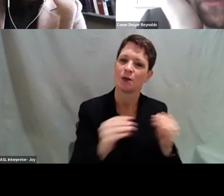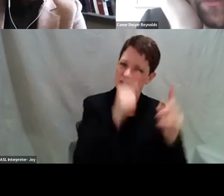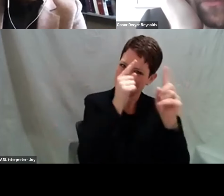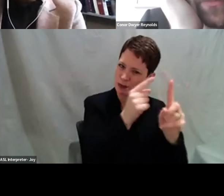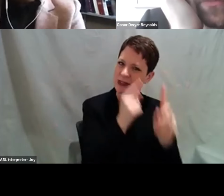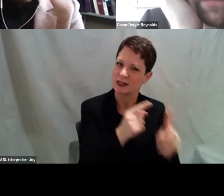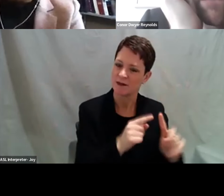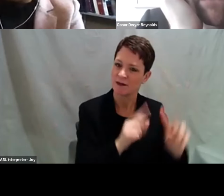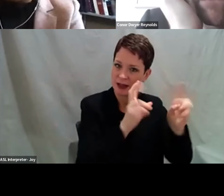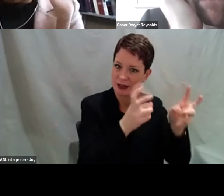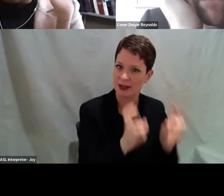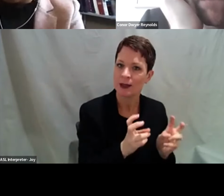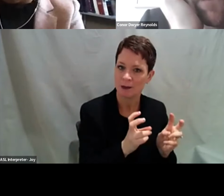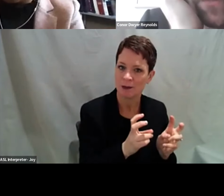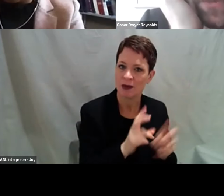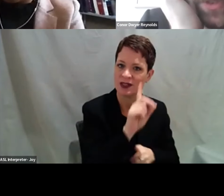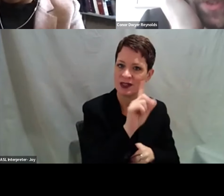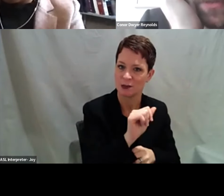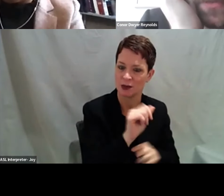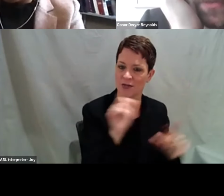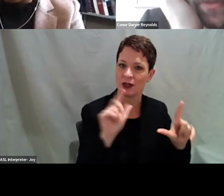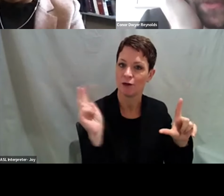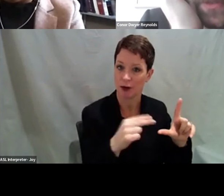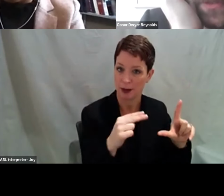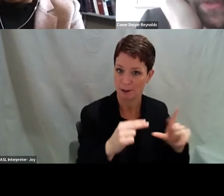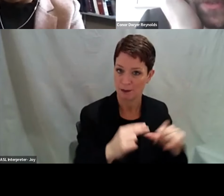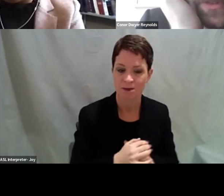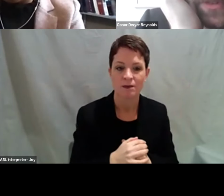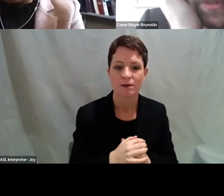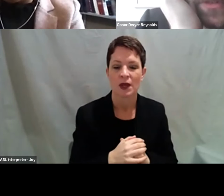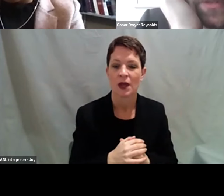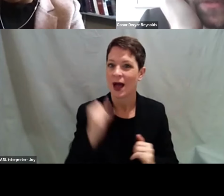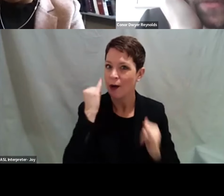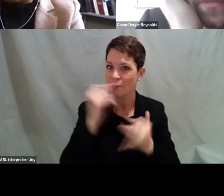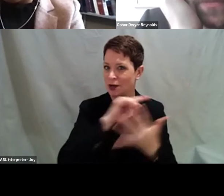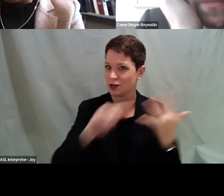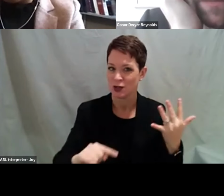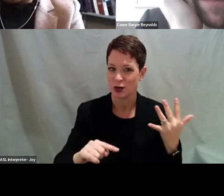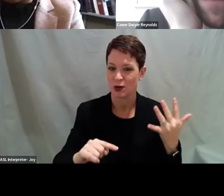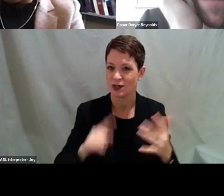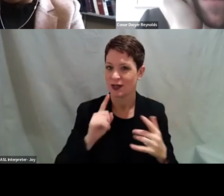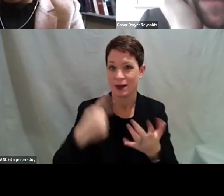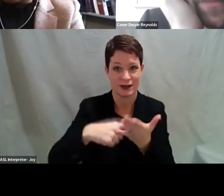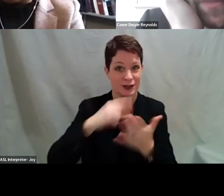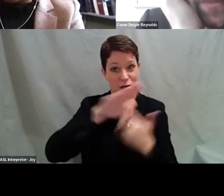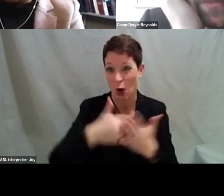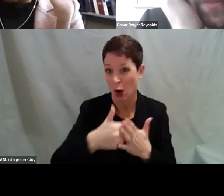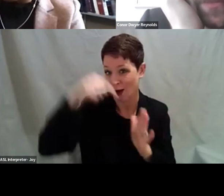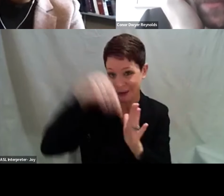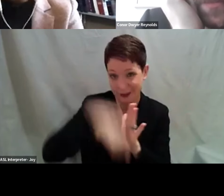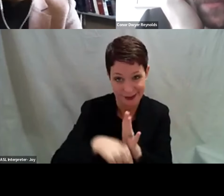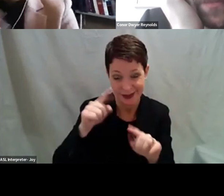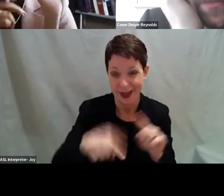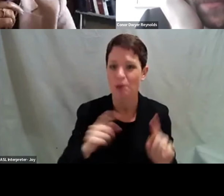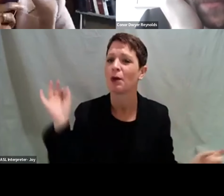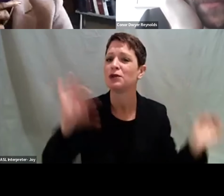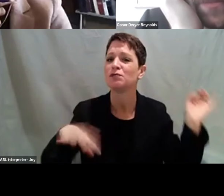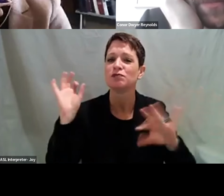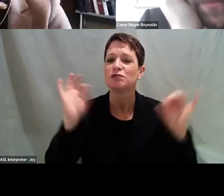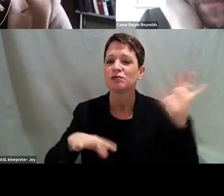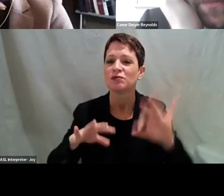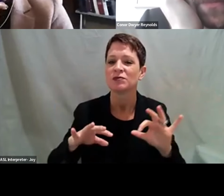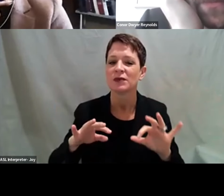specific theme of the disability frame. And I don't imagine that all of them can be attended to, but wanted to just raise them, and the